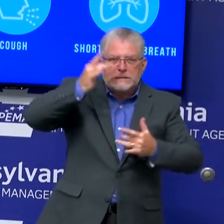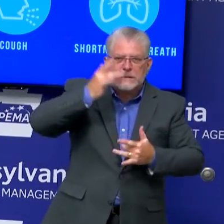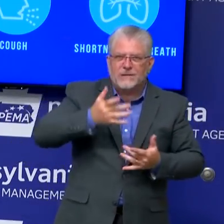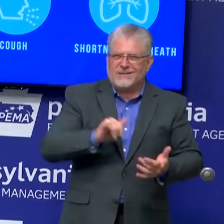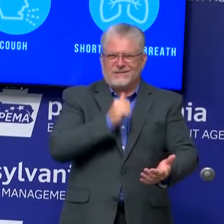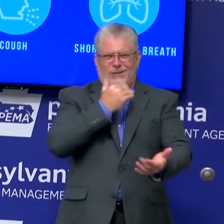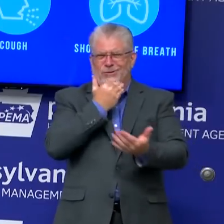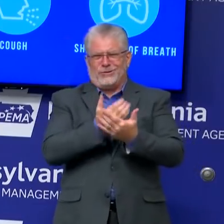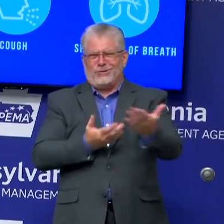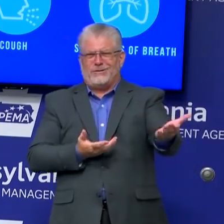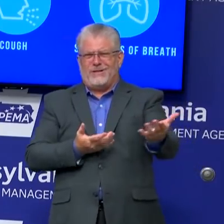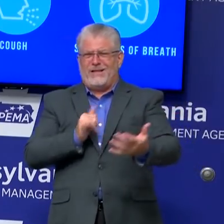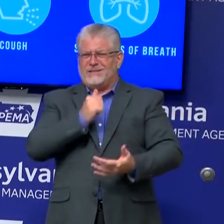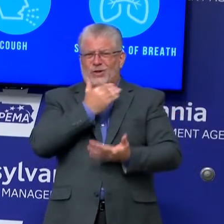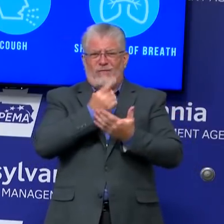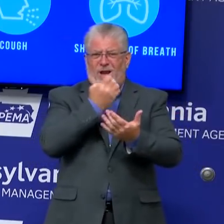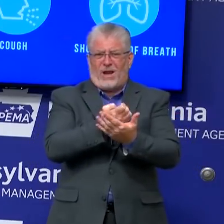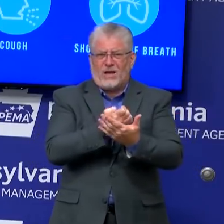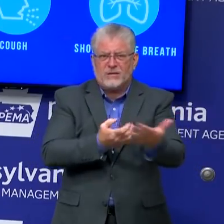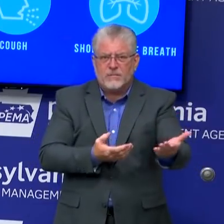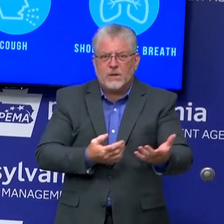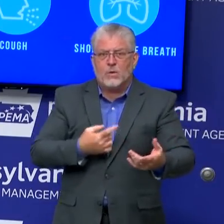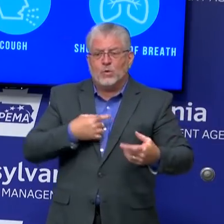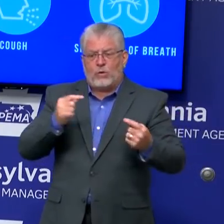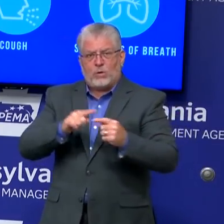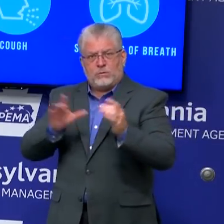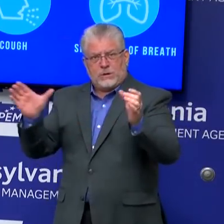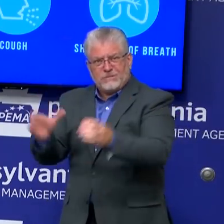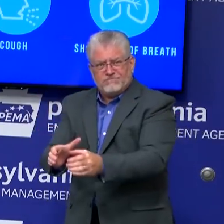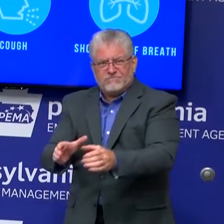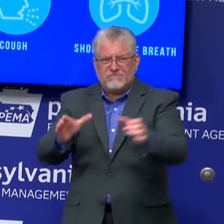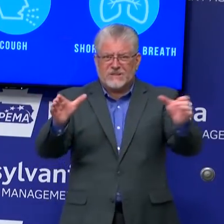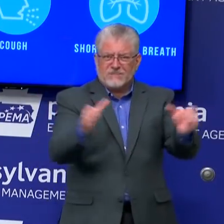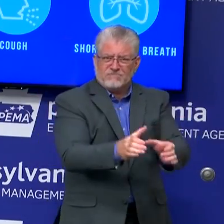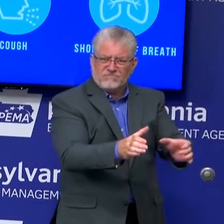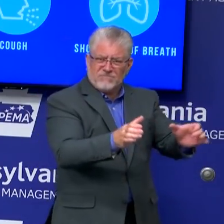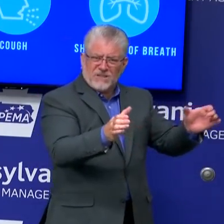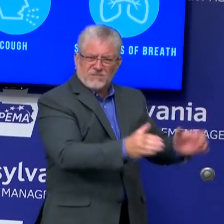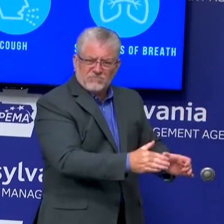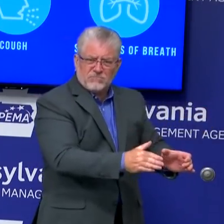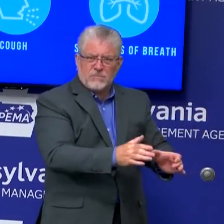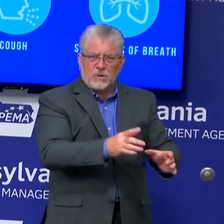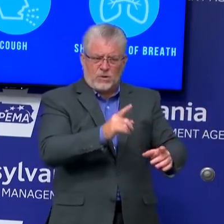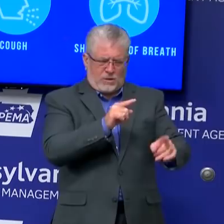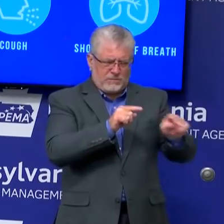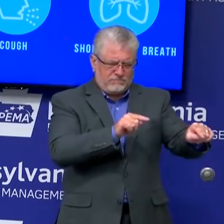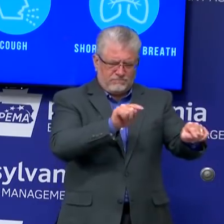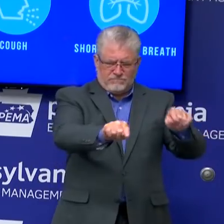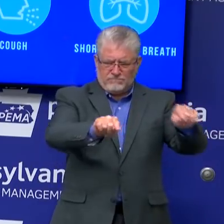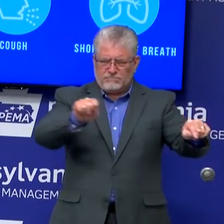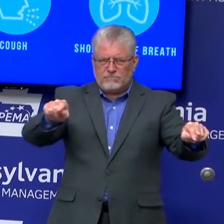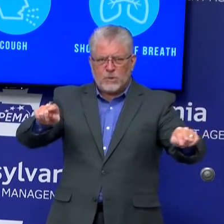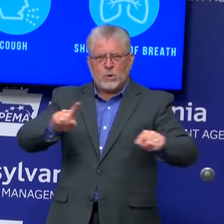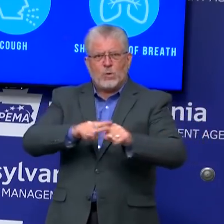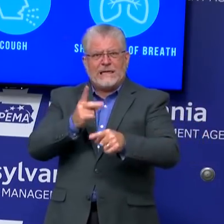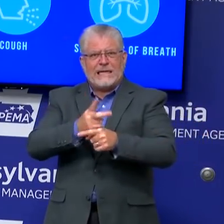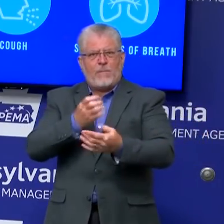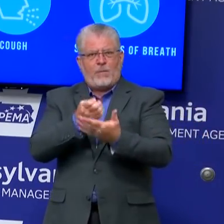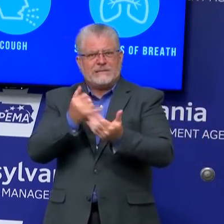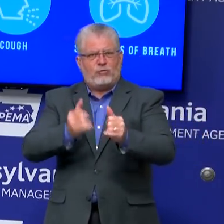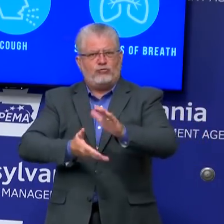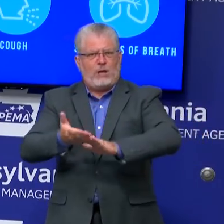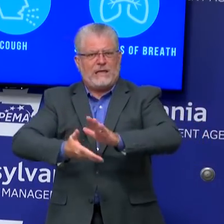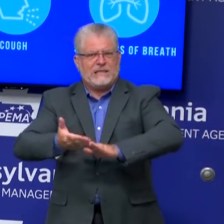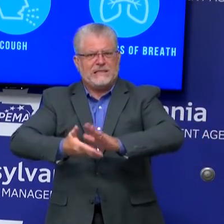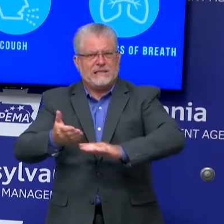trying to mitigate, and yes, it's focused and targeted right now. It's a bad thing. Let's hope we do this and get through this phase as